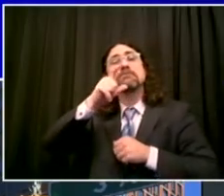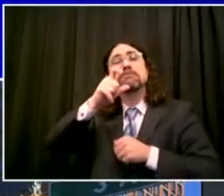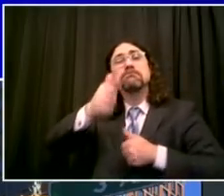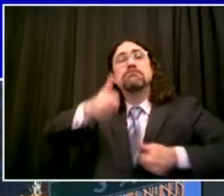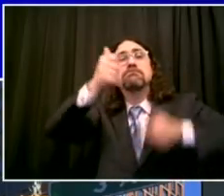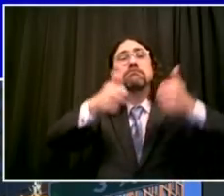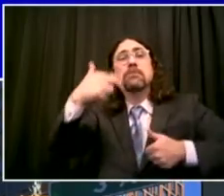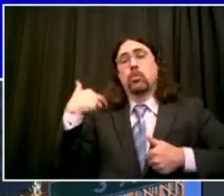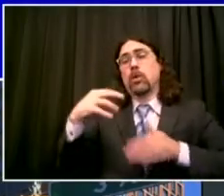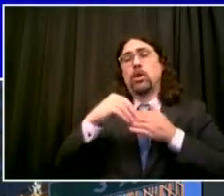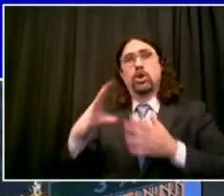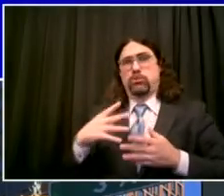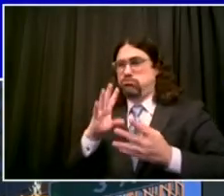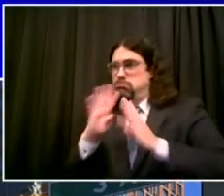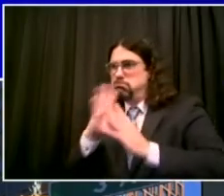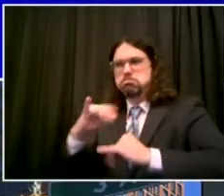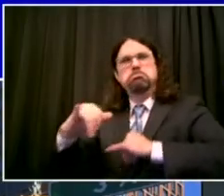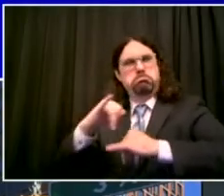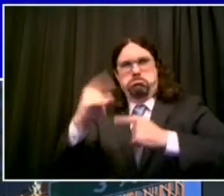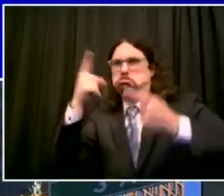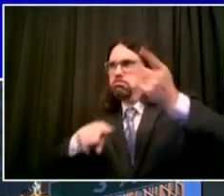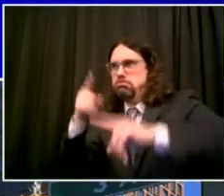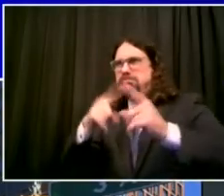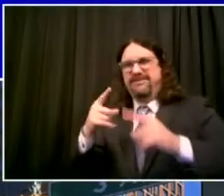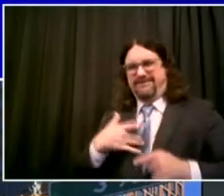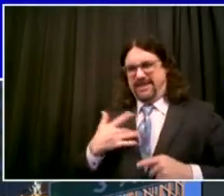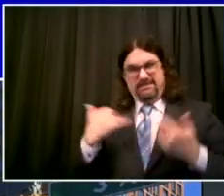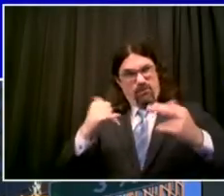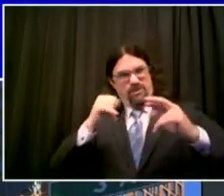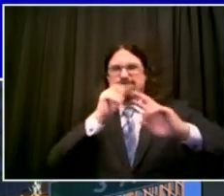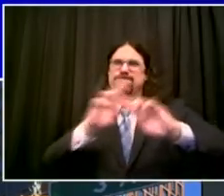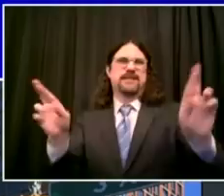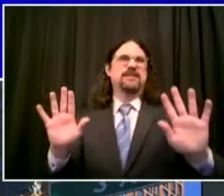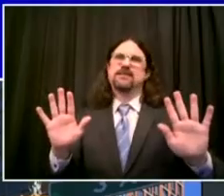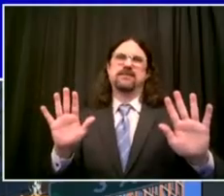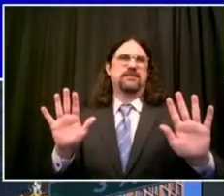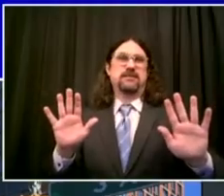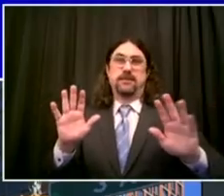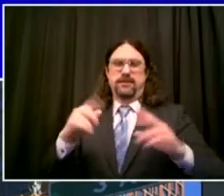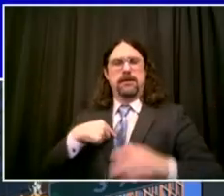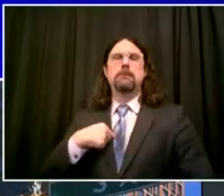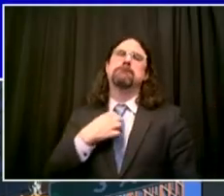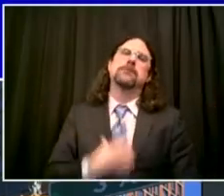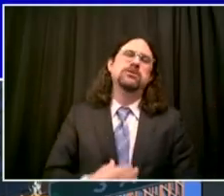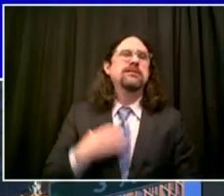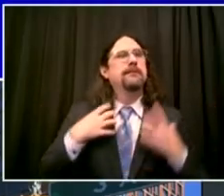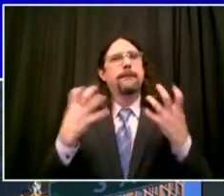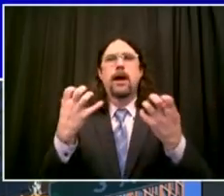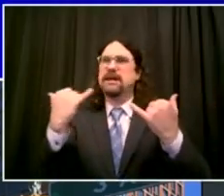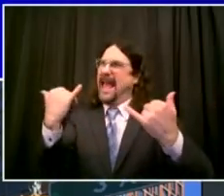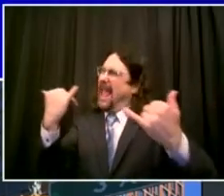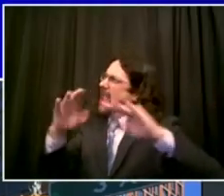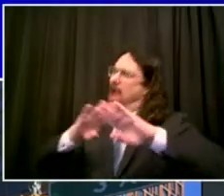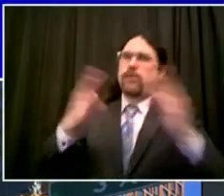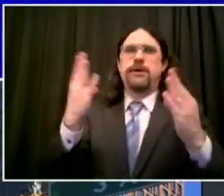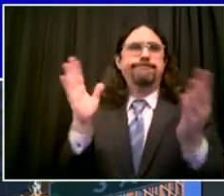services, large numbers of people congregating, it's not that time. That would endanger everyone. And